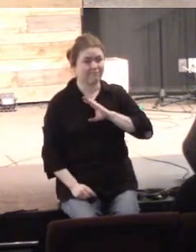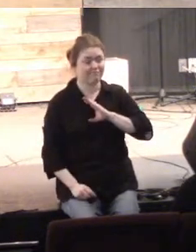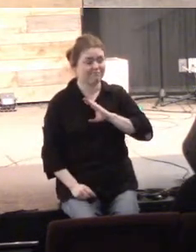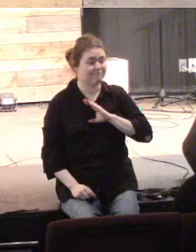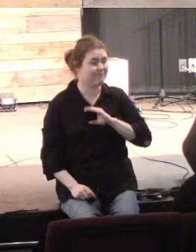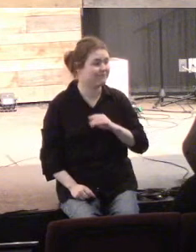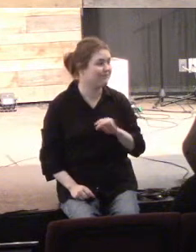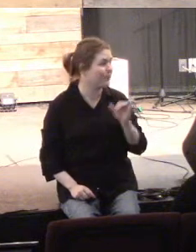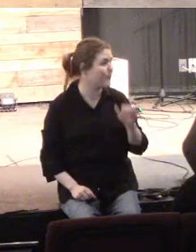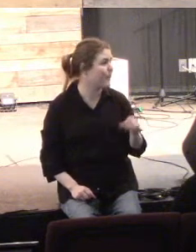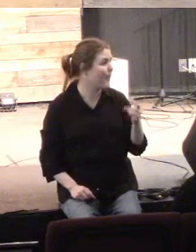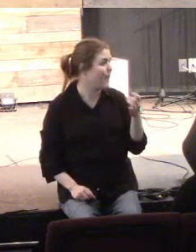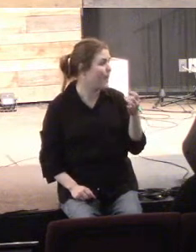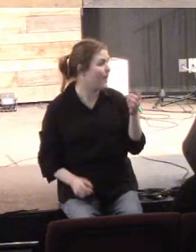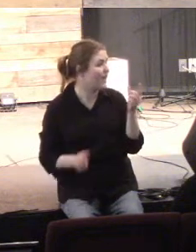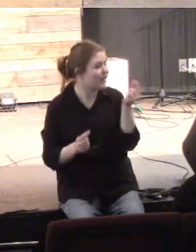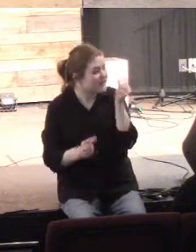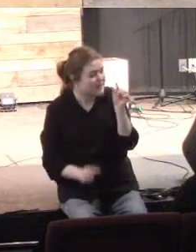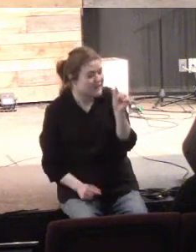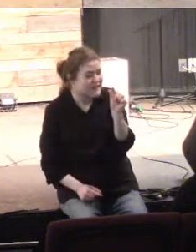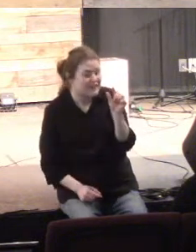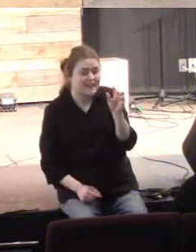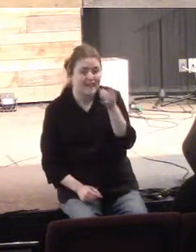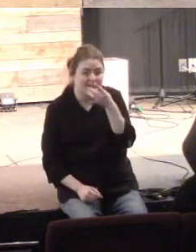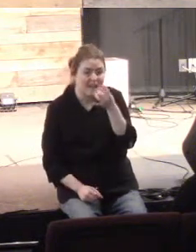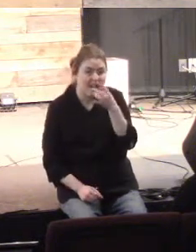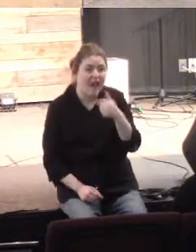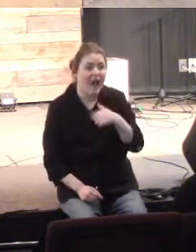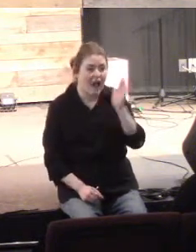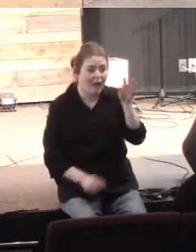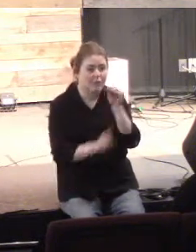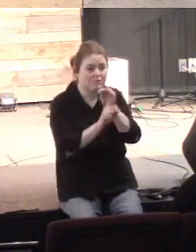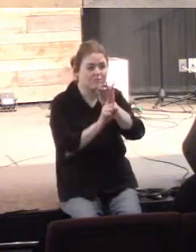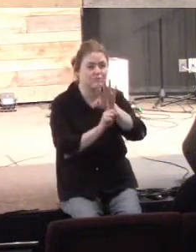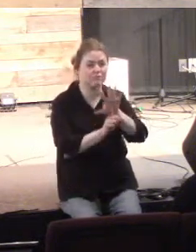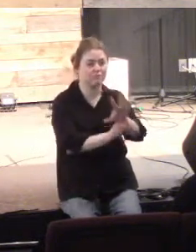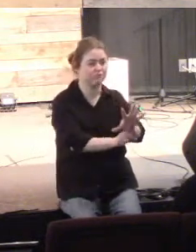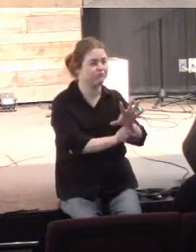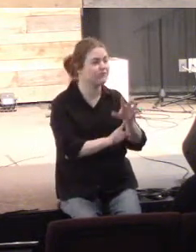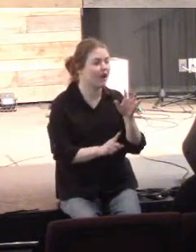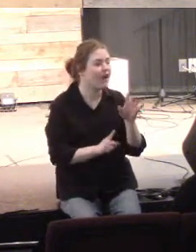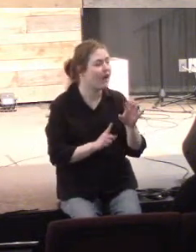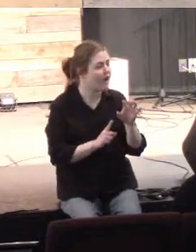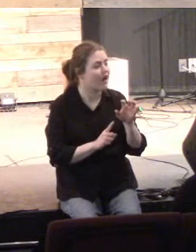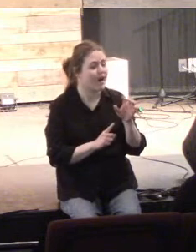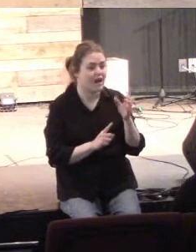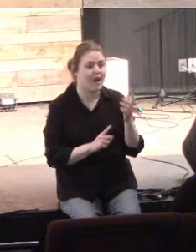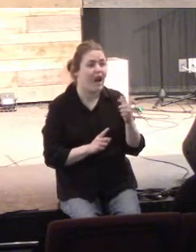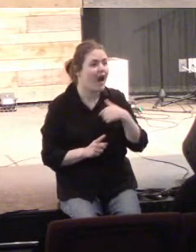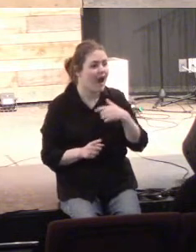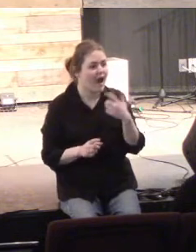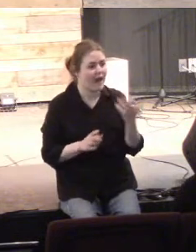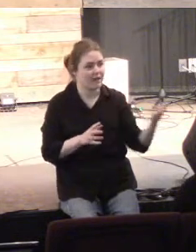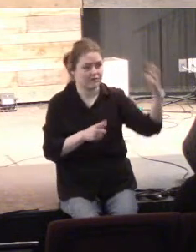That little light, but I'm not going to let it shine. I'm going to let it shine. I'm not going to hide it under a bushel.